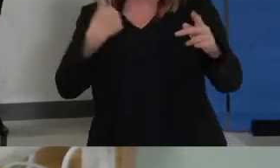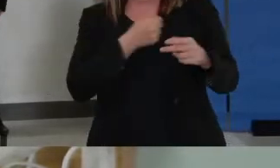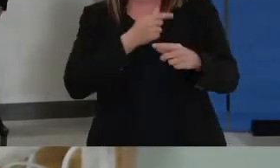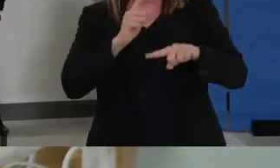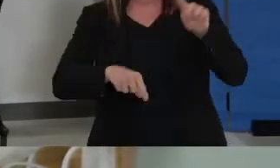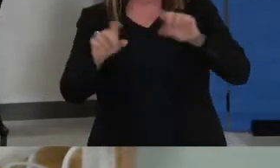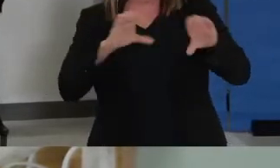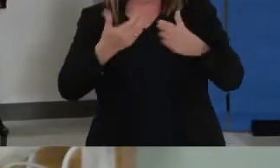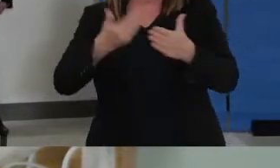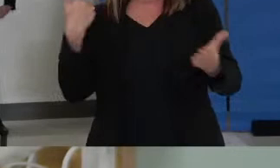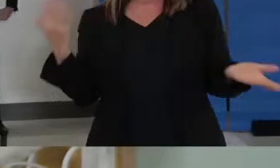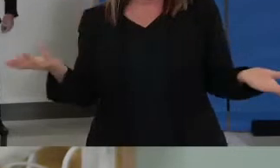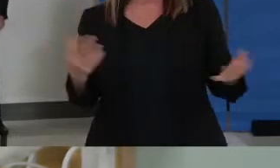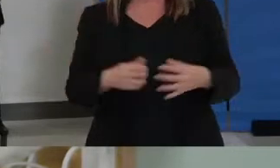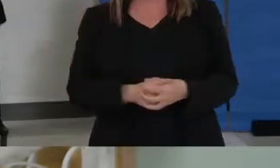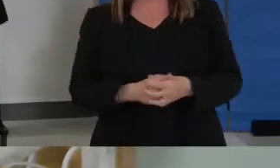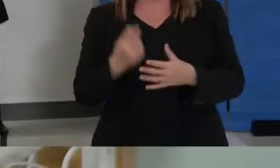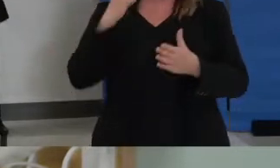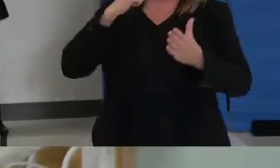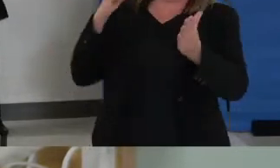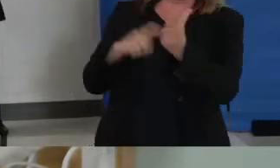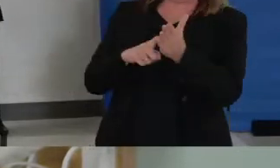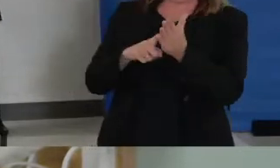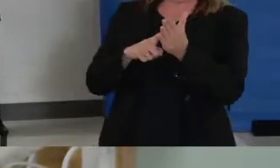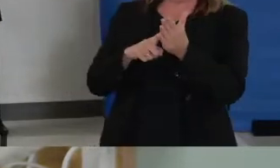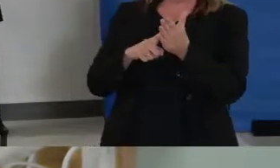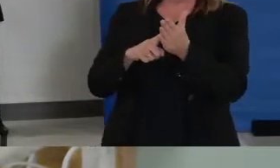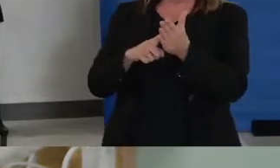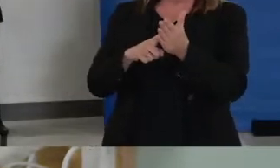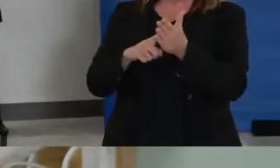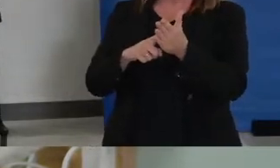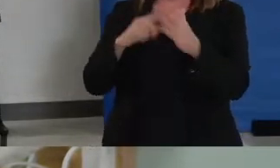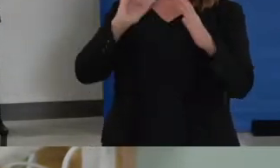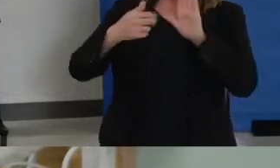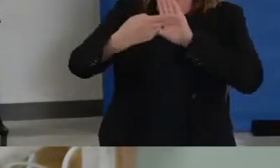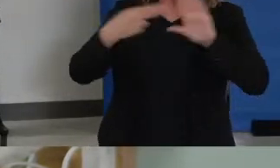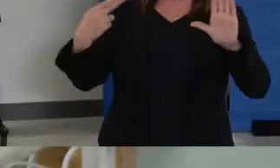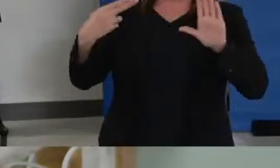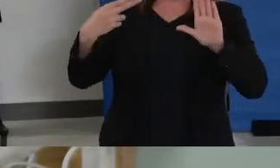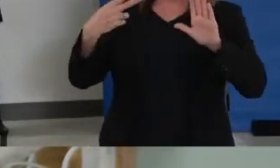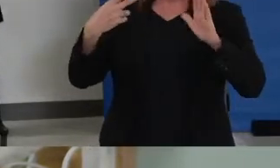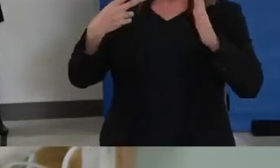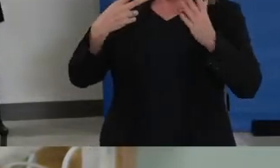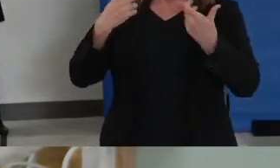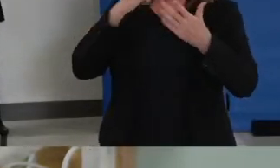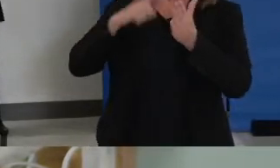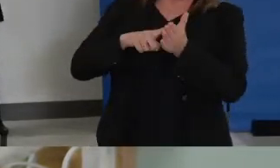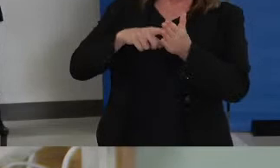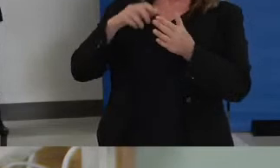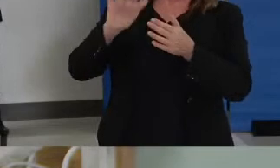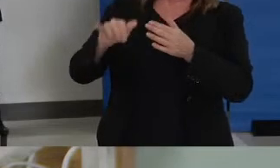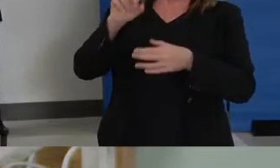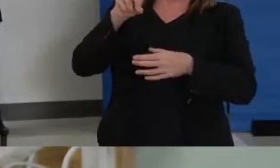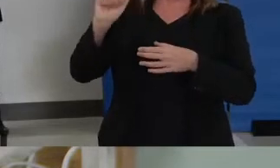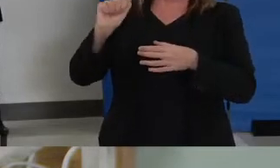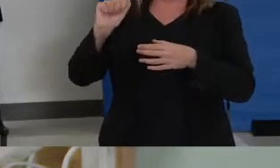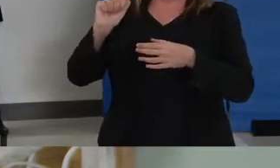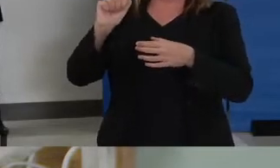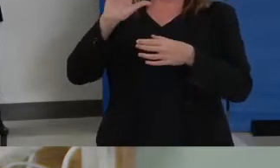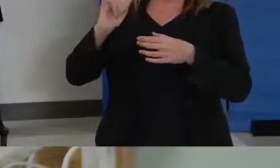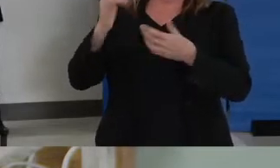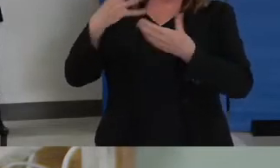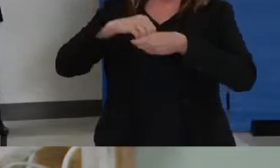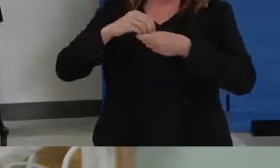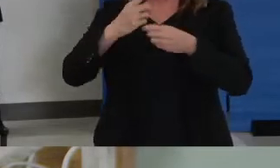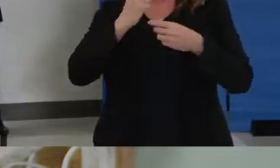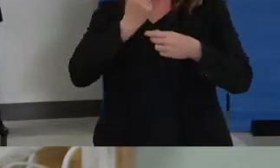before, recognizing the stigma, recognizing the disability that comes with severe substance